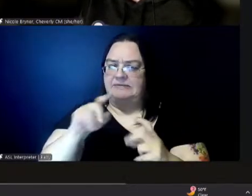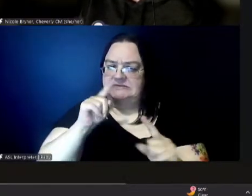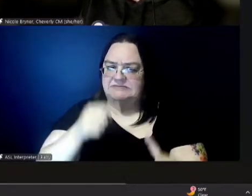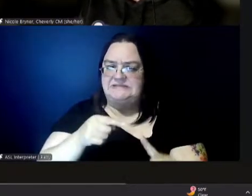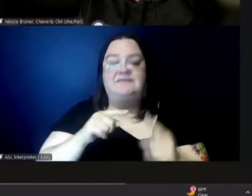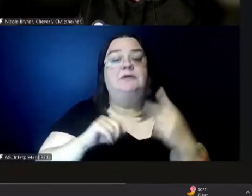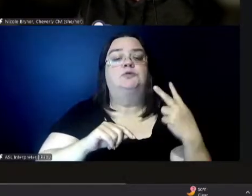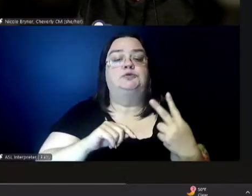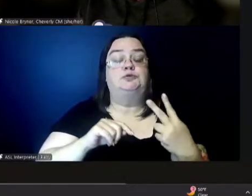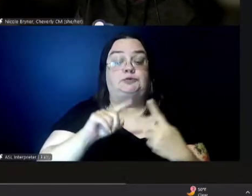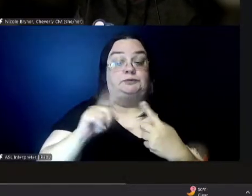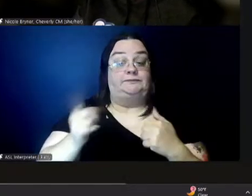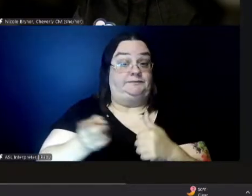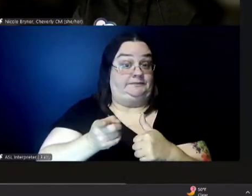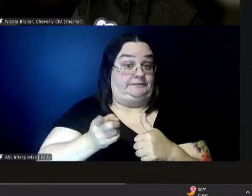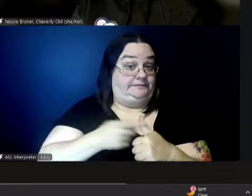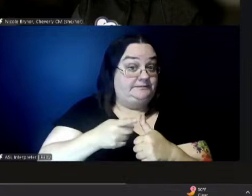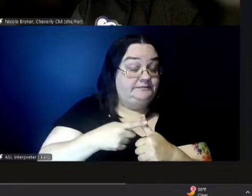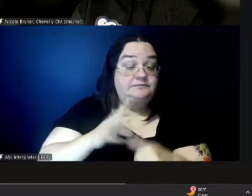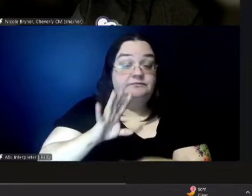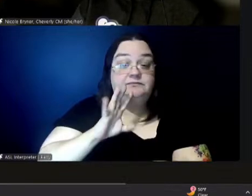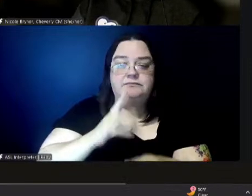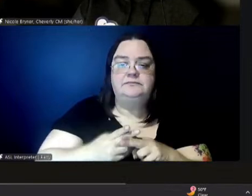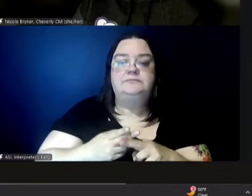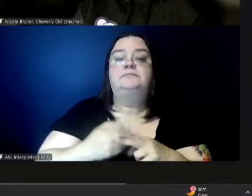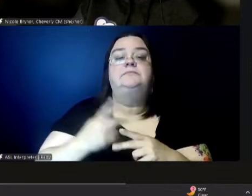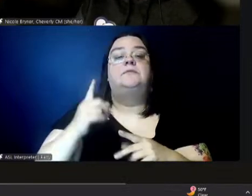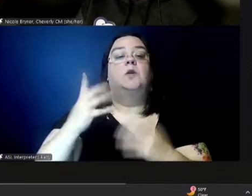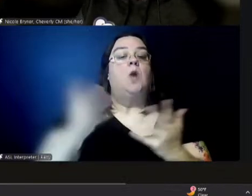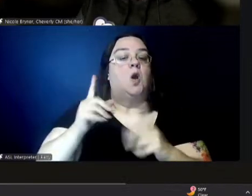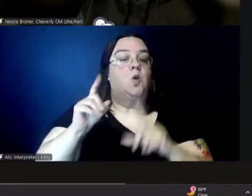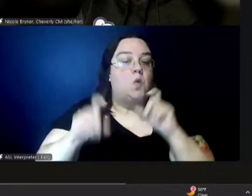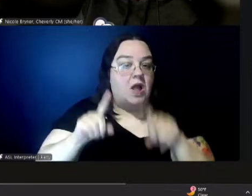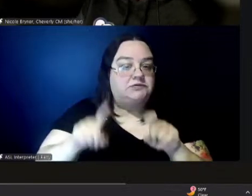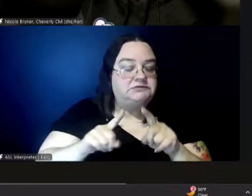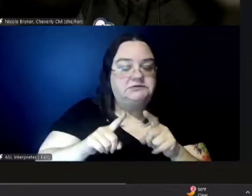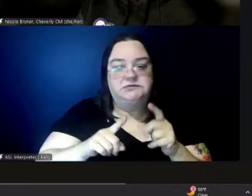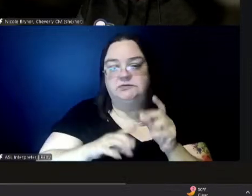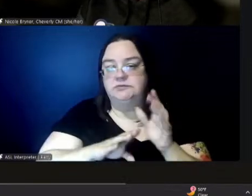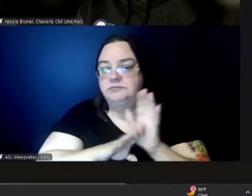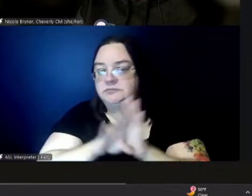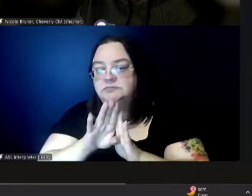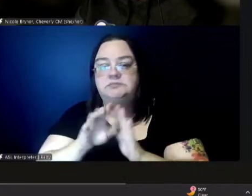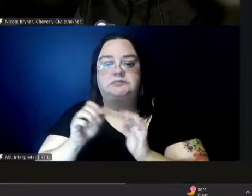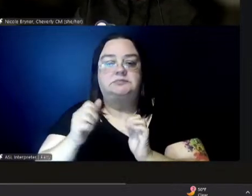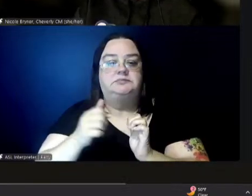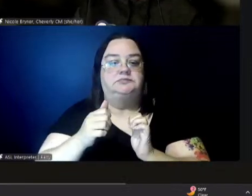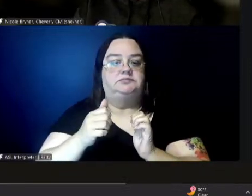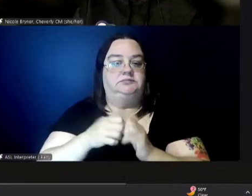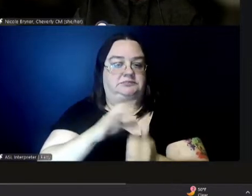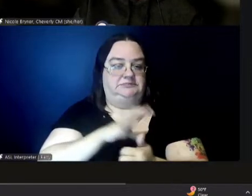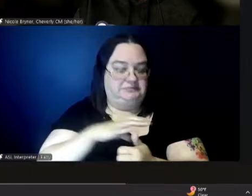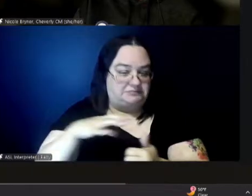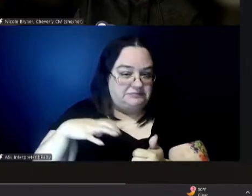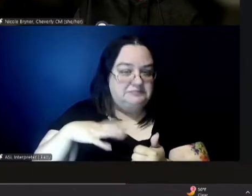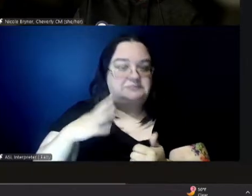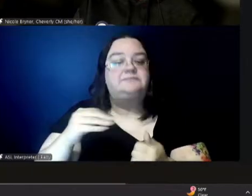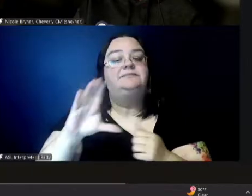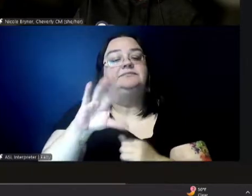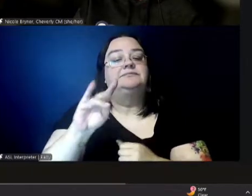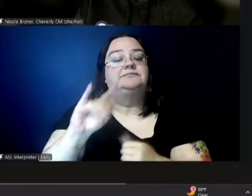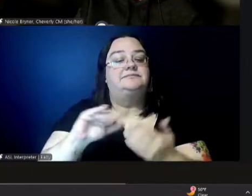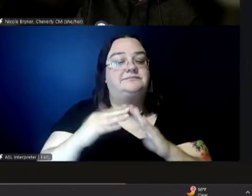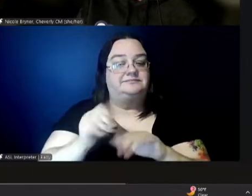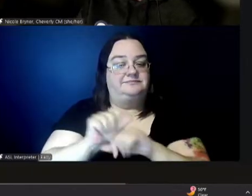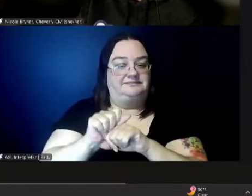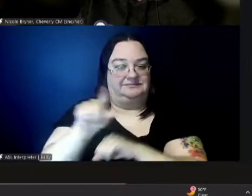around the questions that we had developed and the council and city administrator have sent to the Cheverly Hill